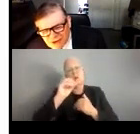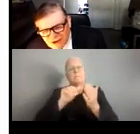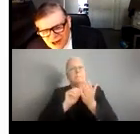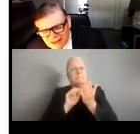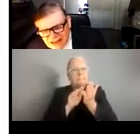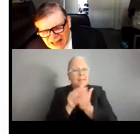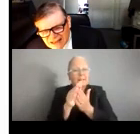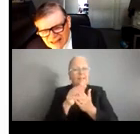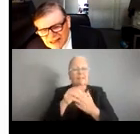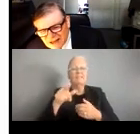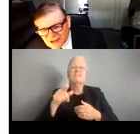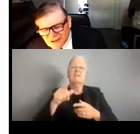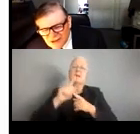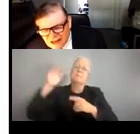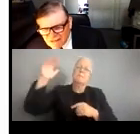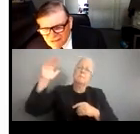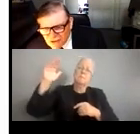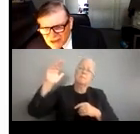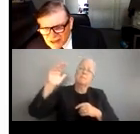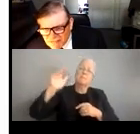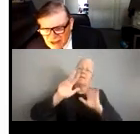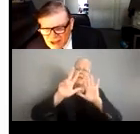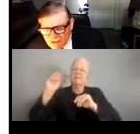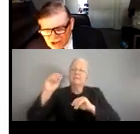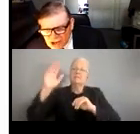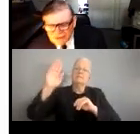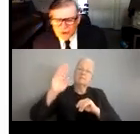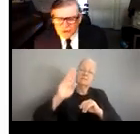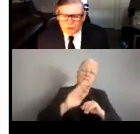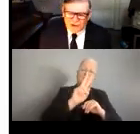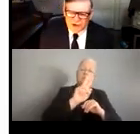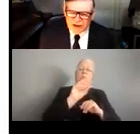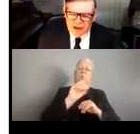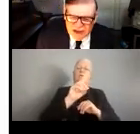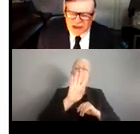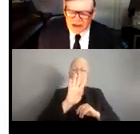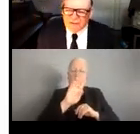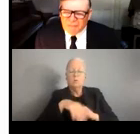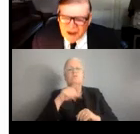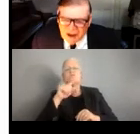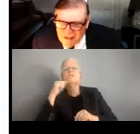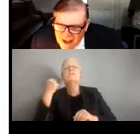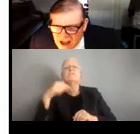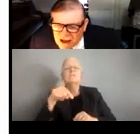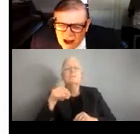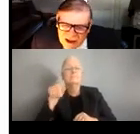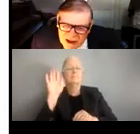from 1980 to 2014. Russia, of course, went through a transition from being